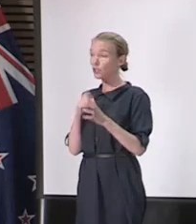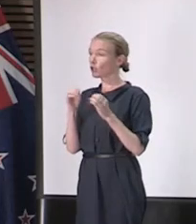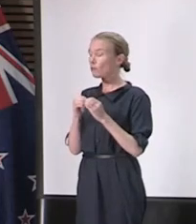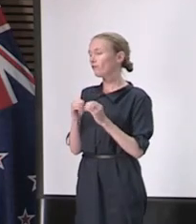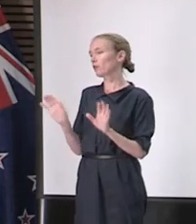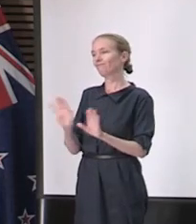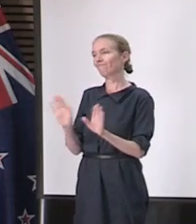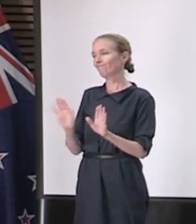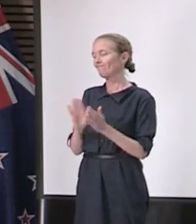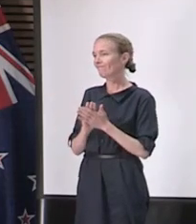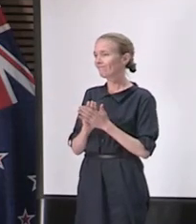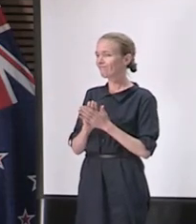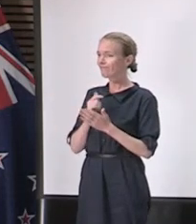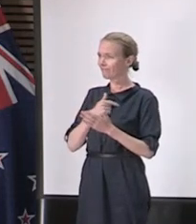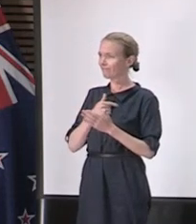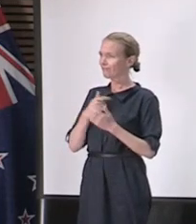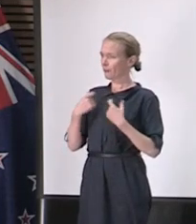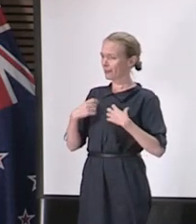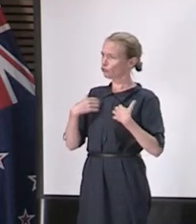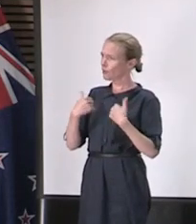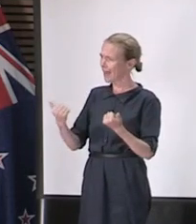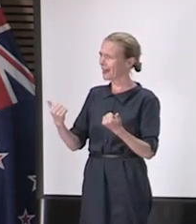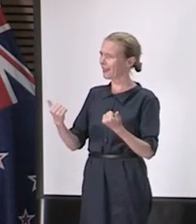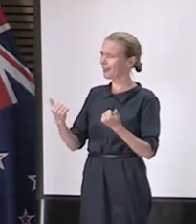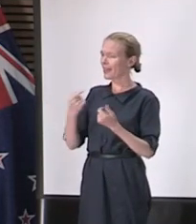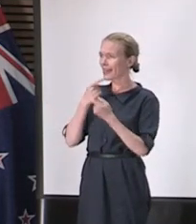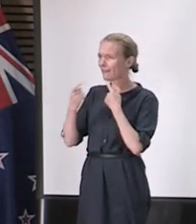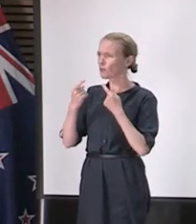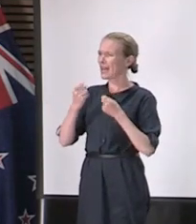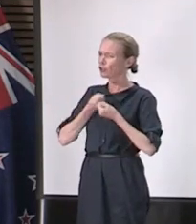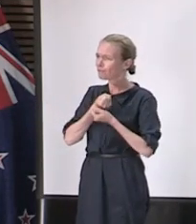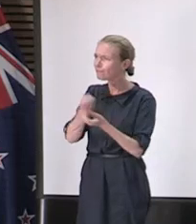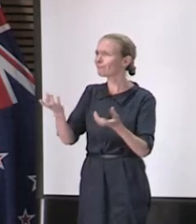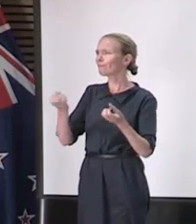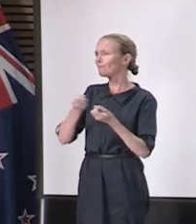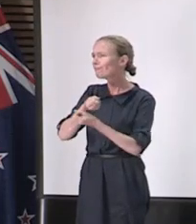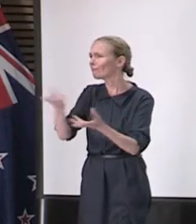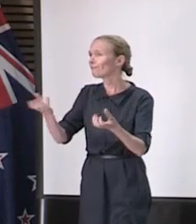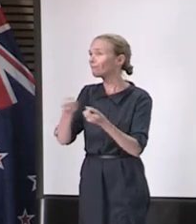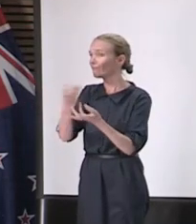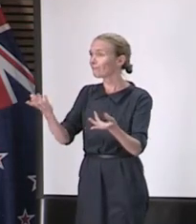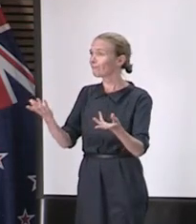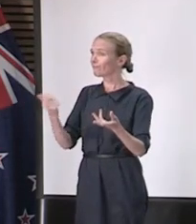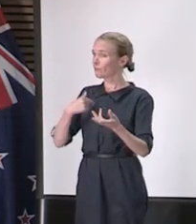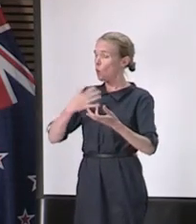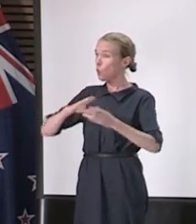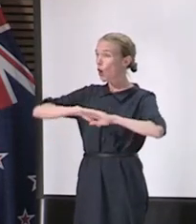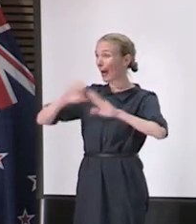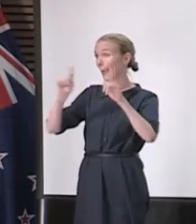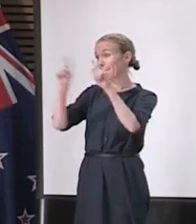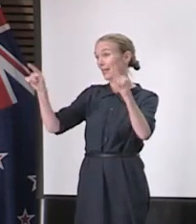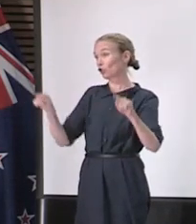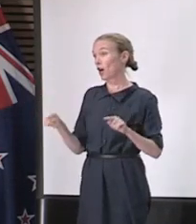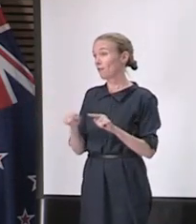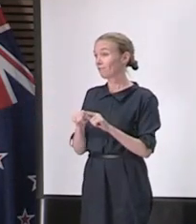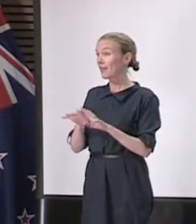things, like, for example, we've included all our probable cases in our overall total, which many countries don't do, and we've been very inclusive in terms of our